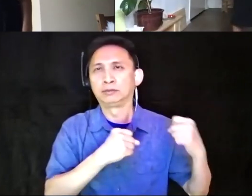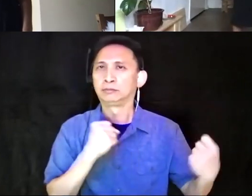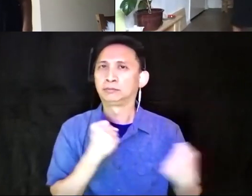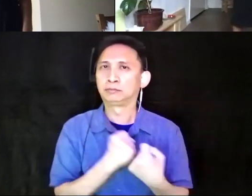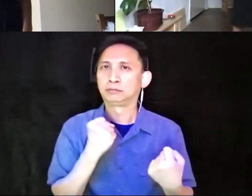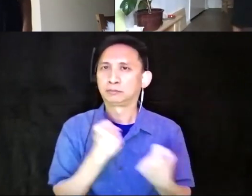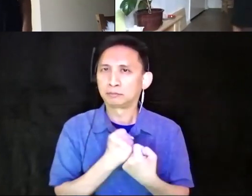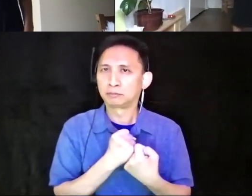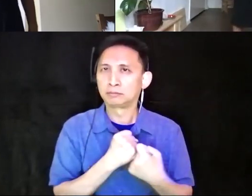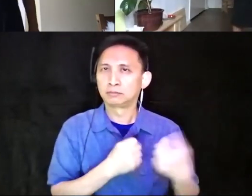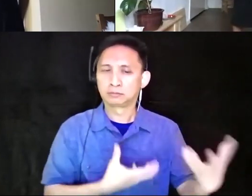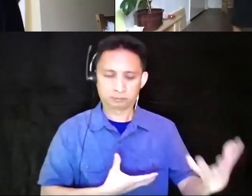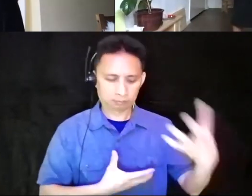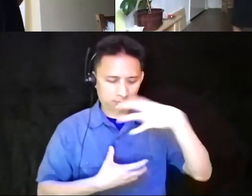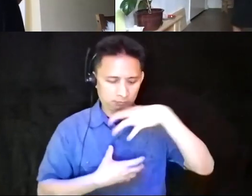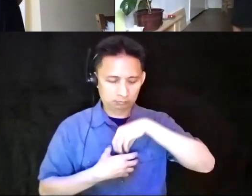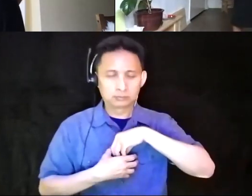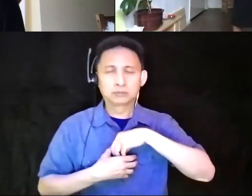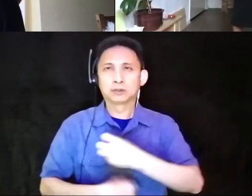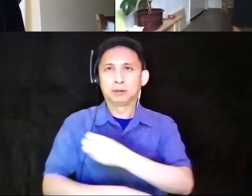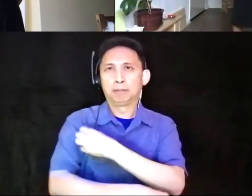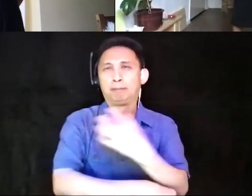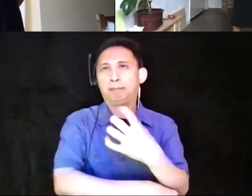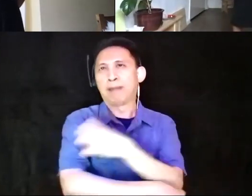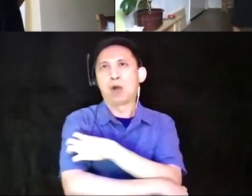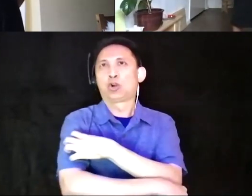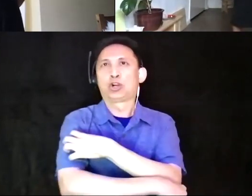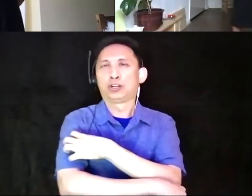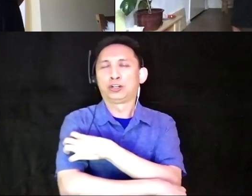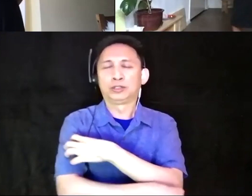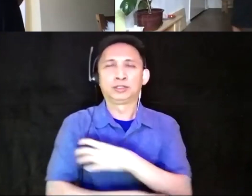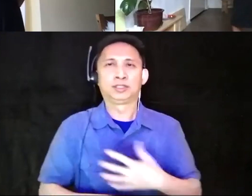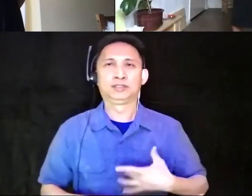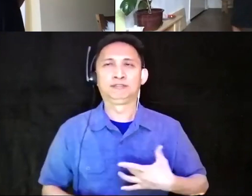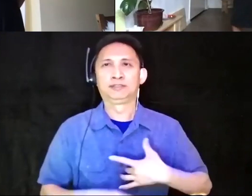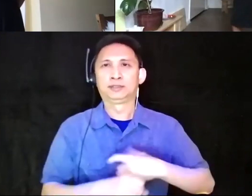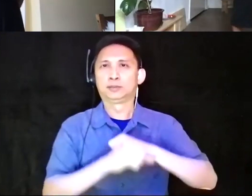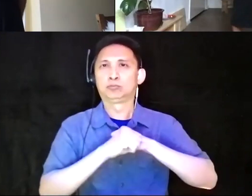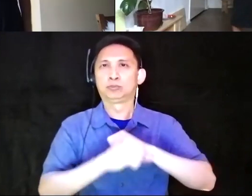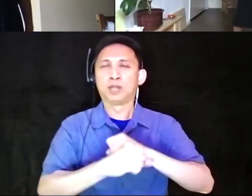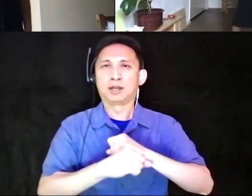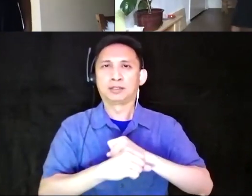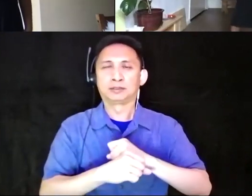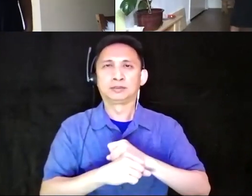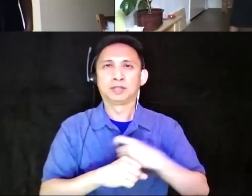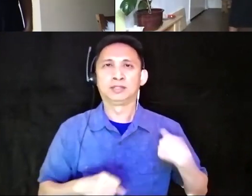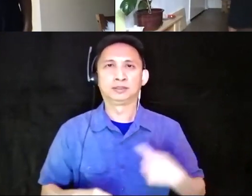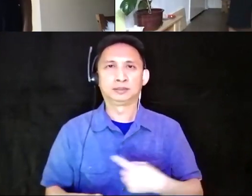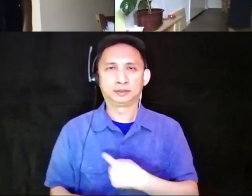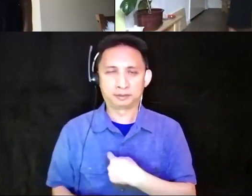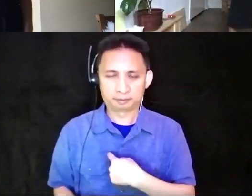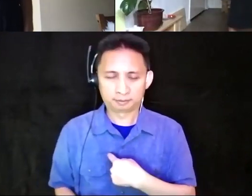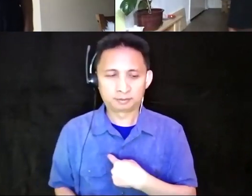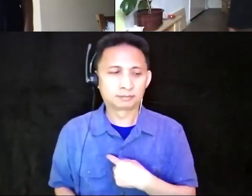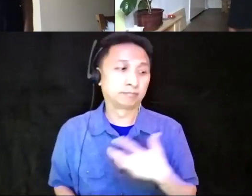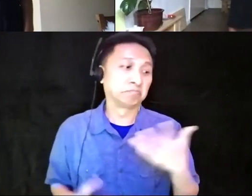to empower ourselves and to protect our space after we have